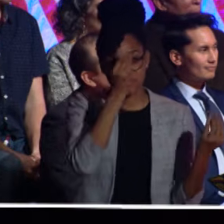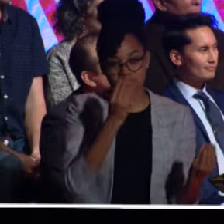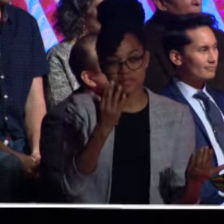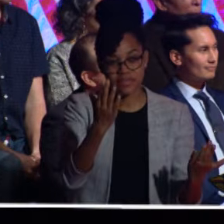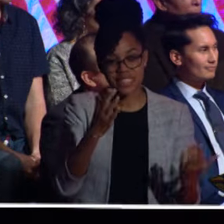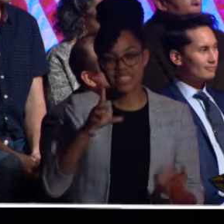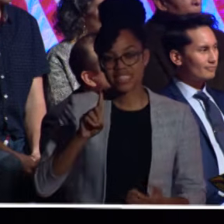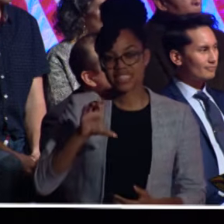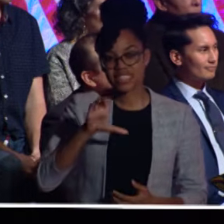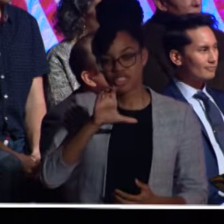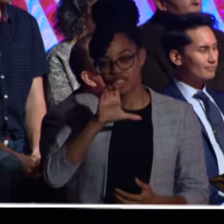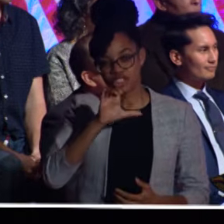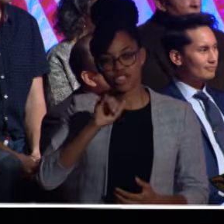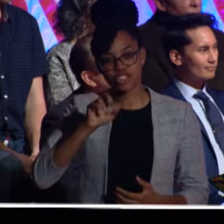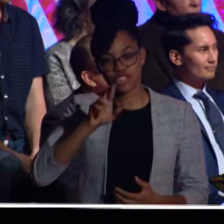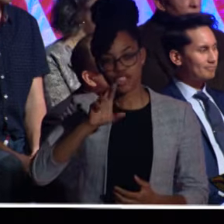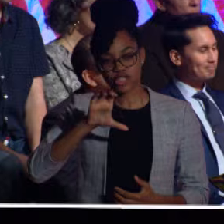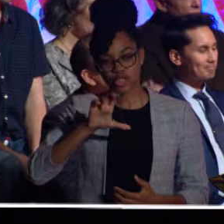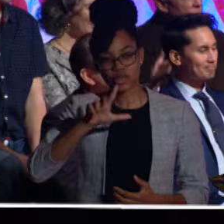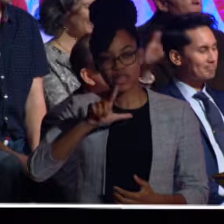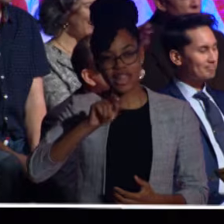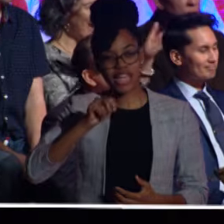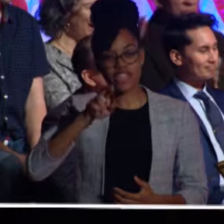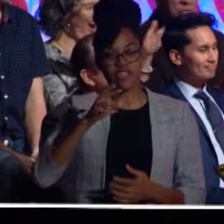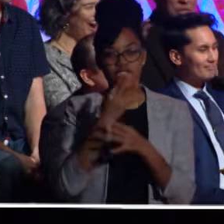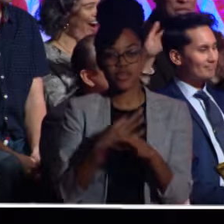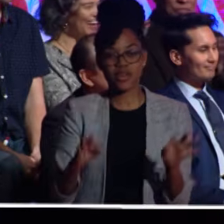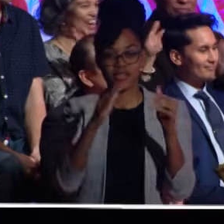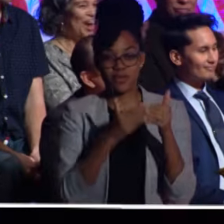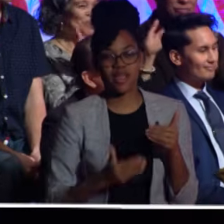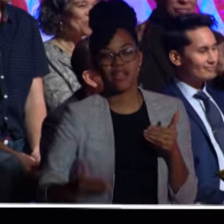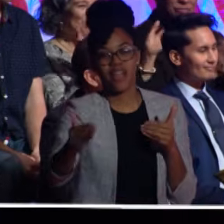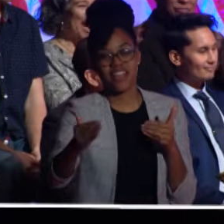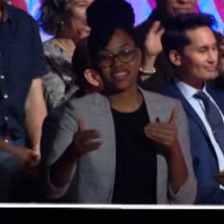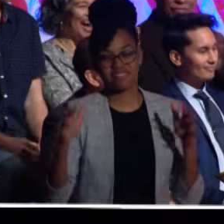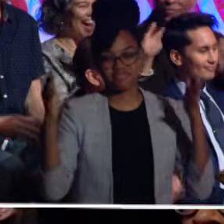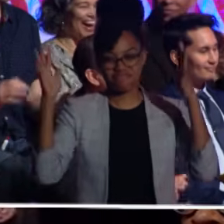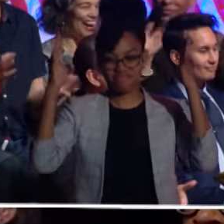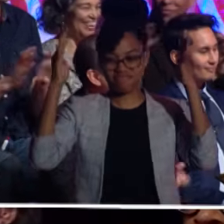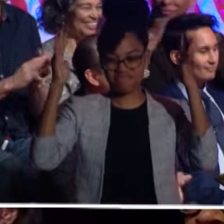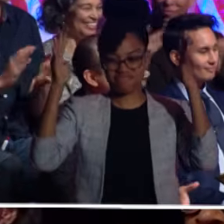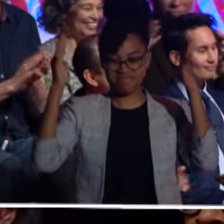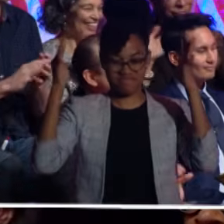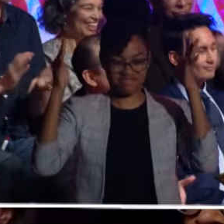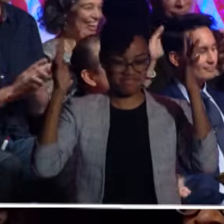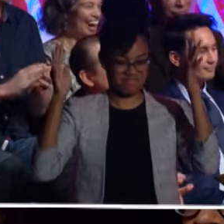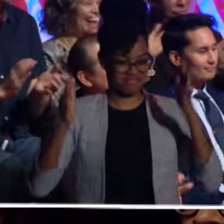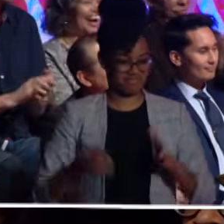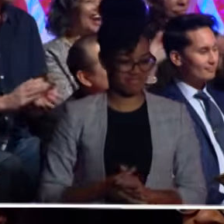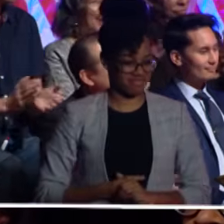circulator free from now on.